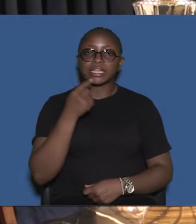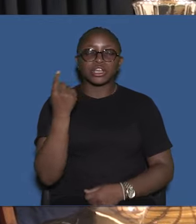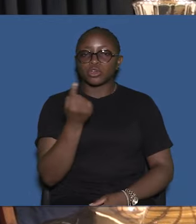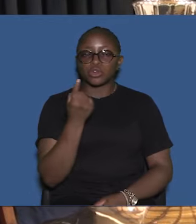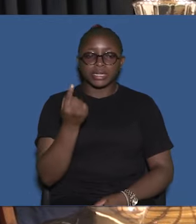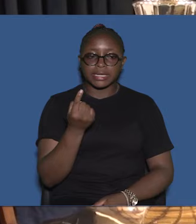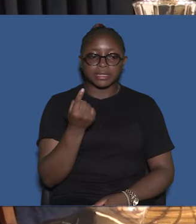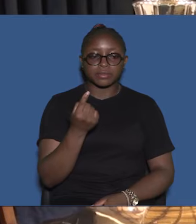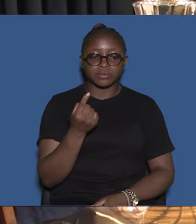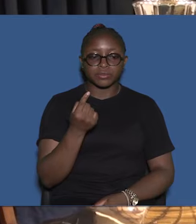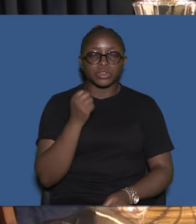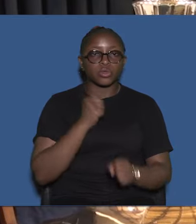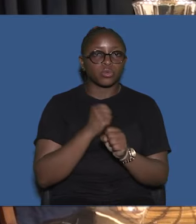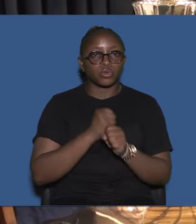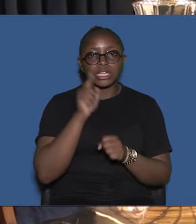works, that